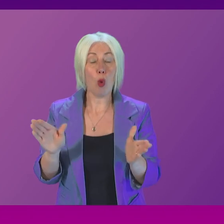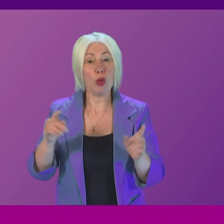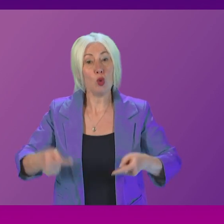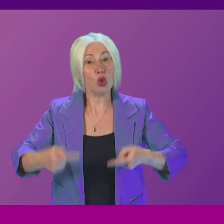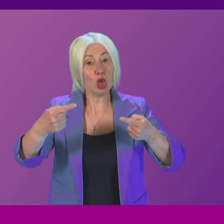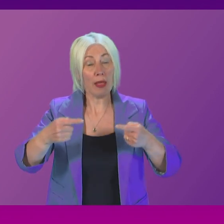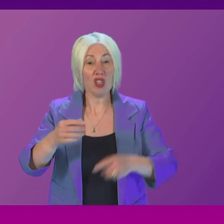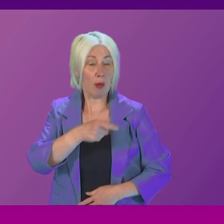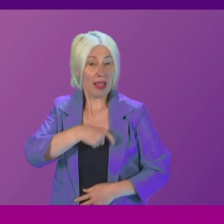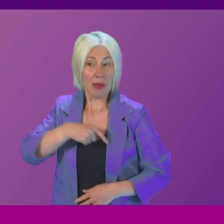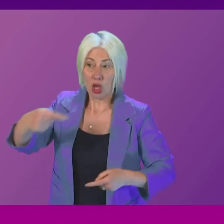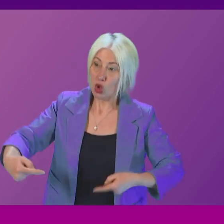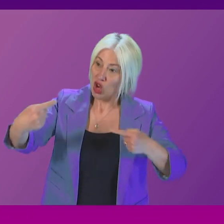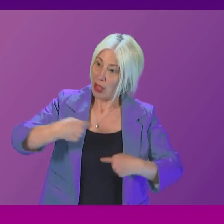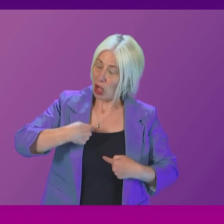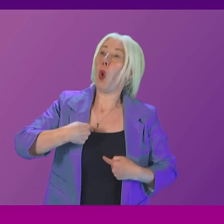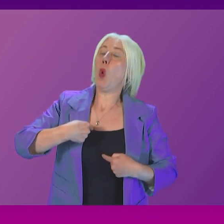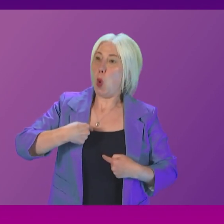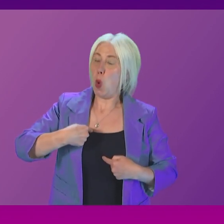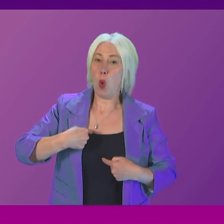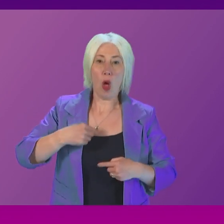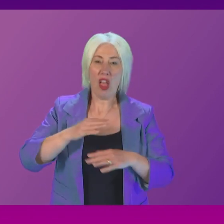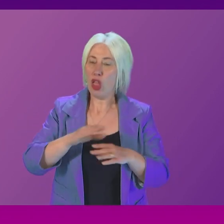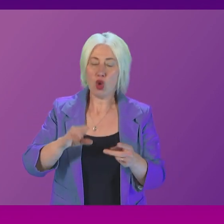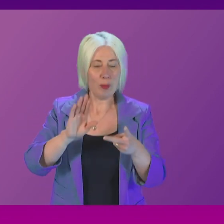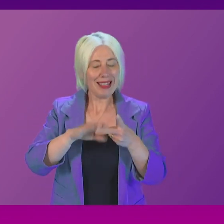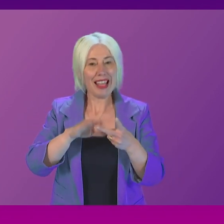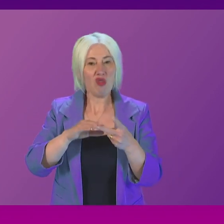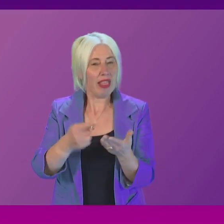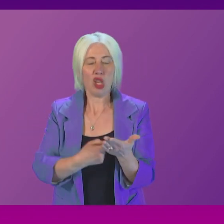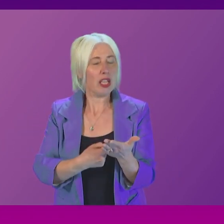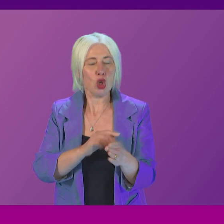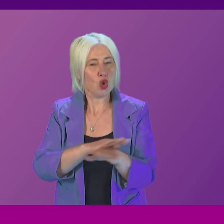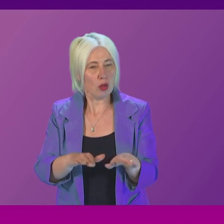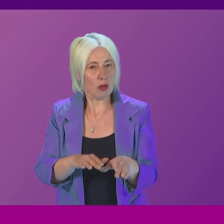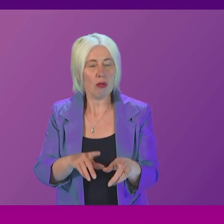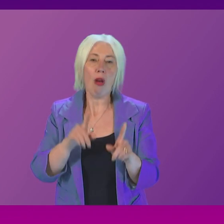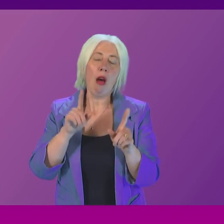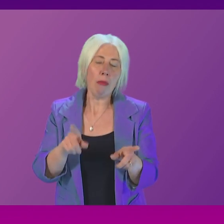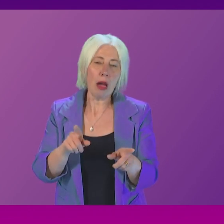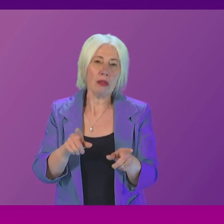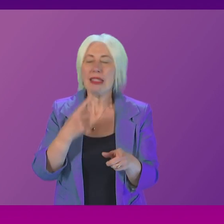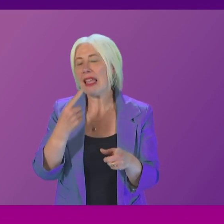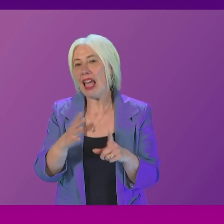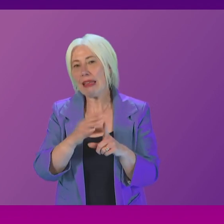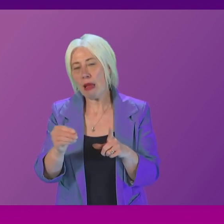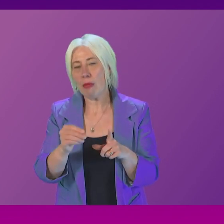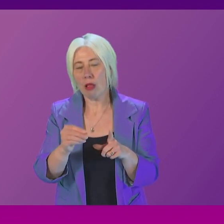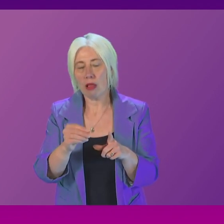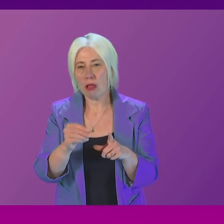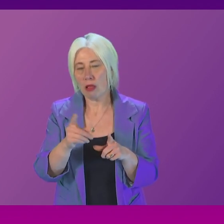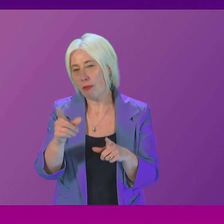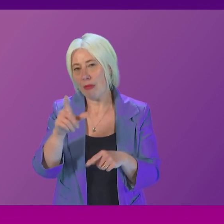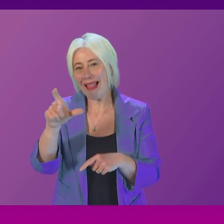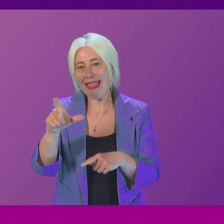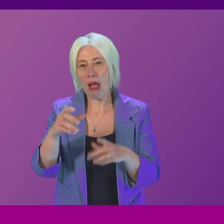back from committee to say, actually, this should not be in secondary legislation. But let's take an example or two that